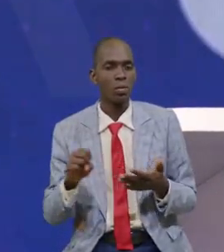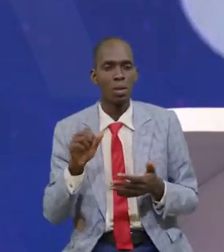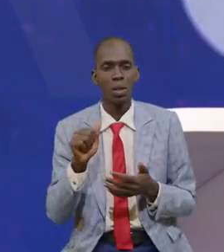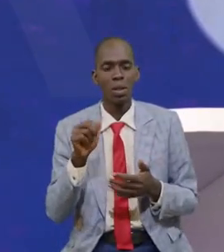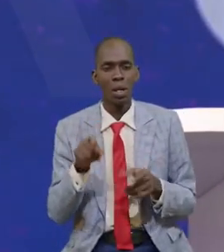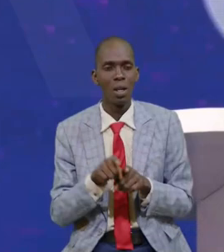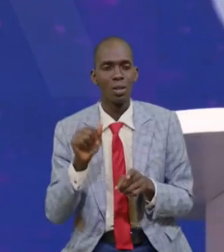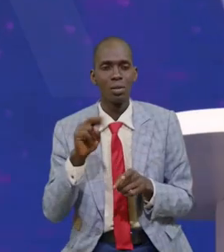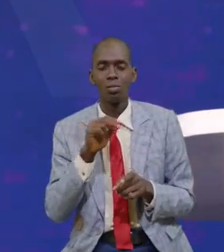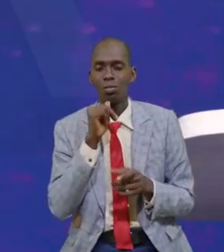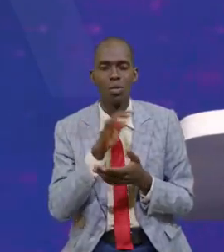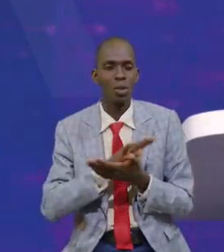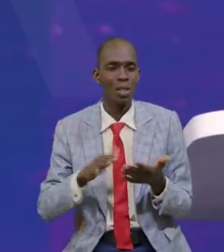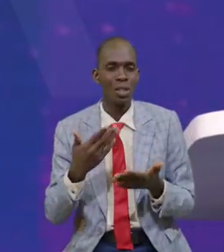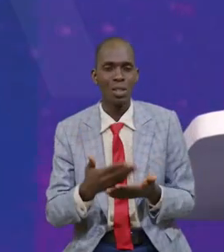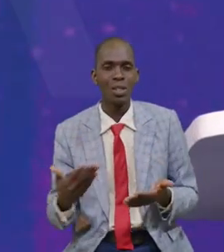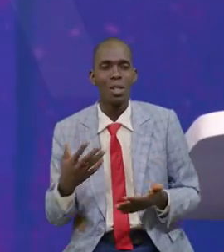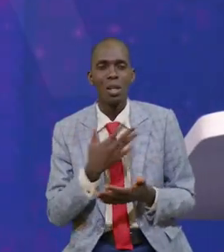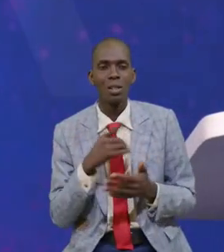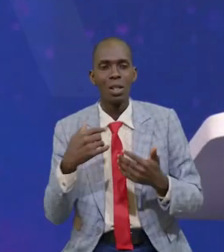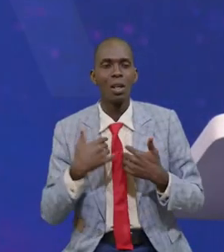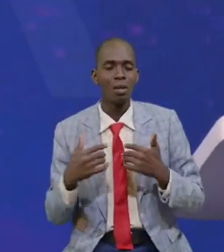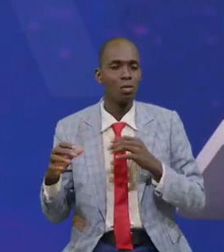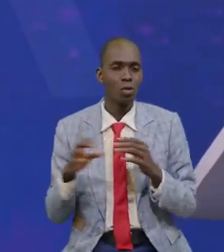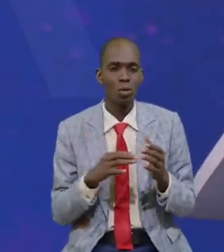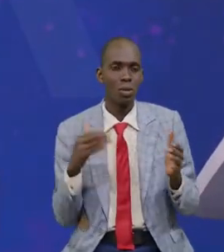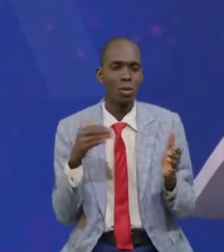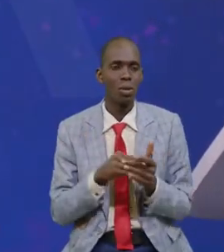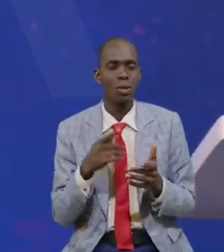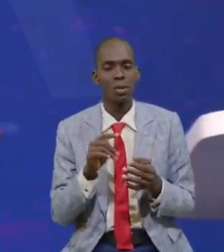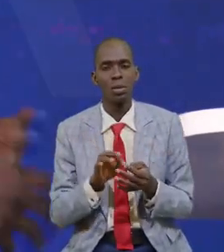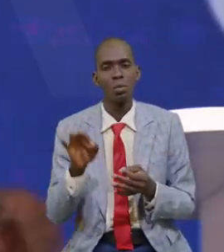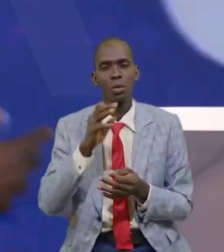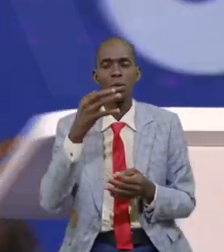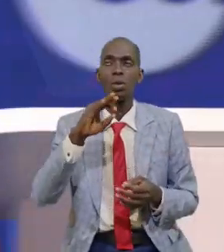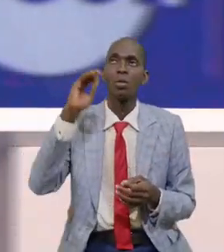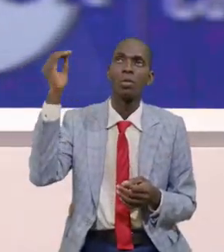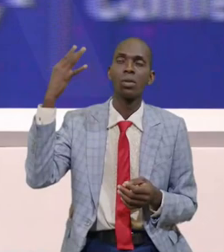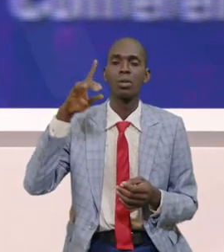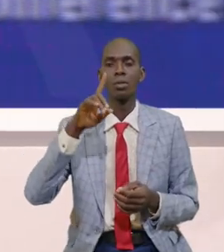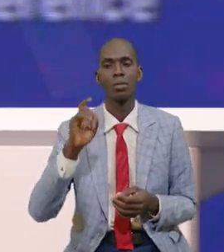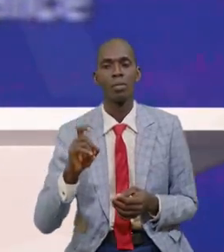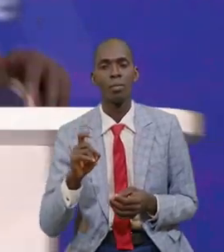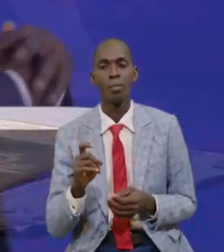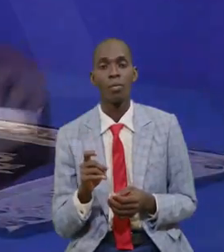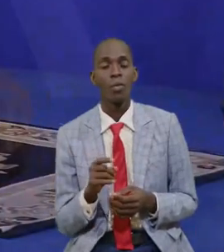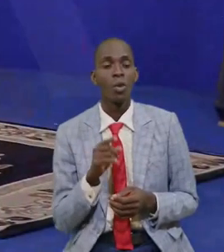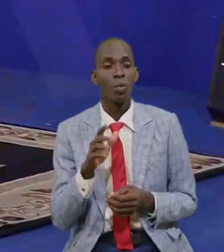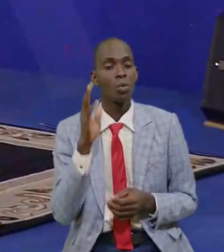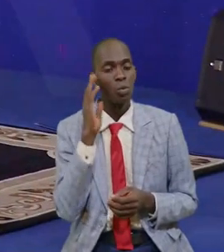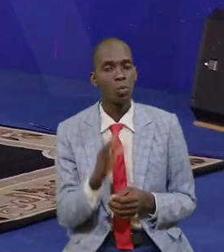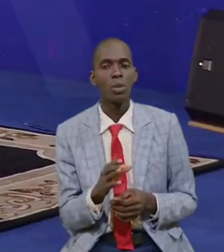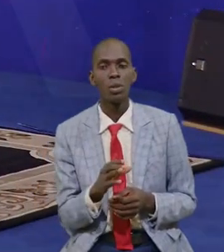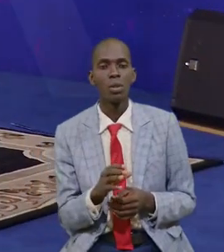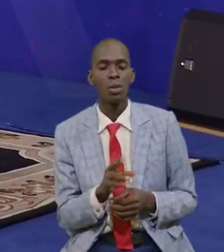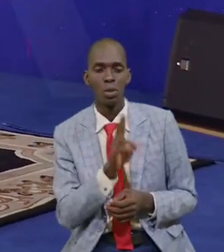done despite to the spirit of grace. And you know, did he still use all this title? And he